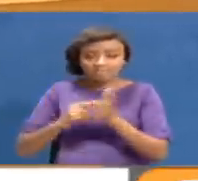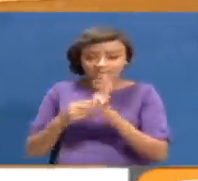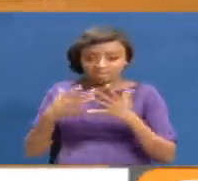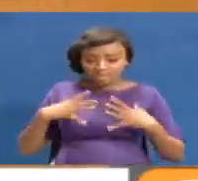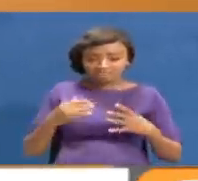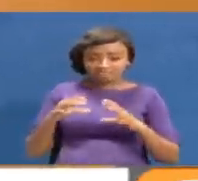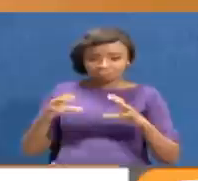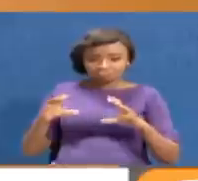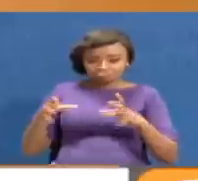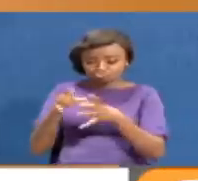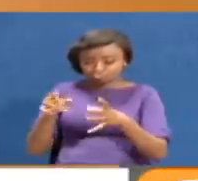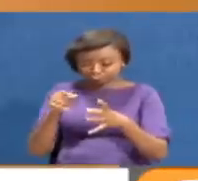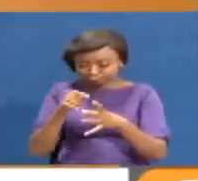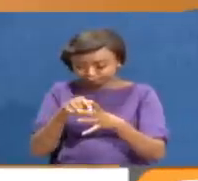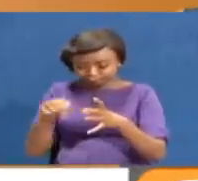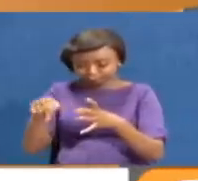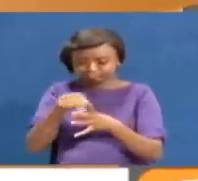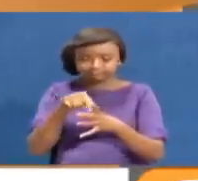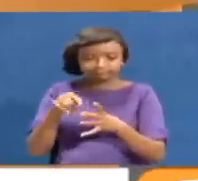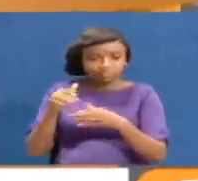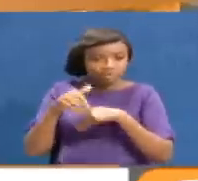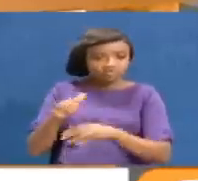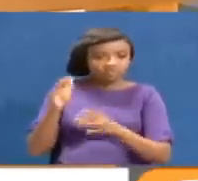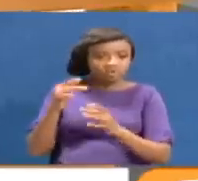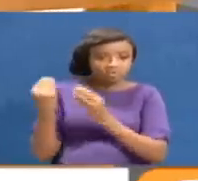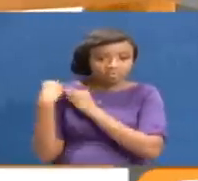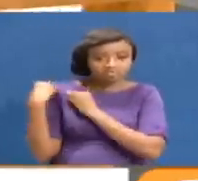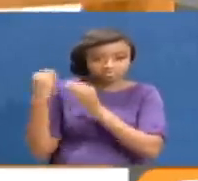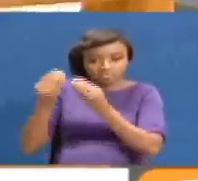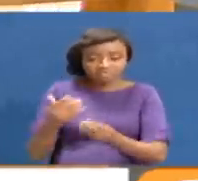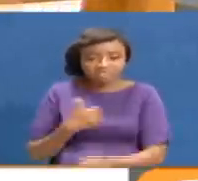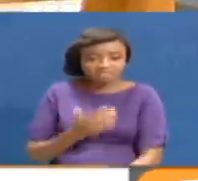make sure that the members stay within that line? Well, I believe